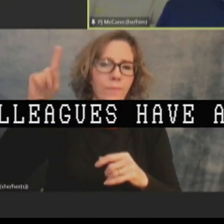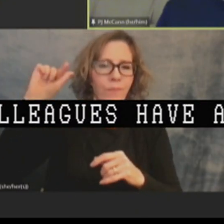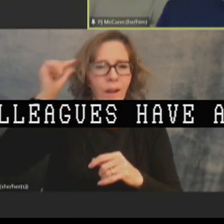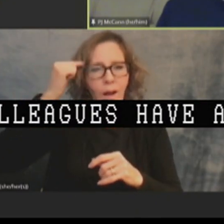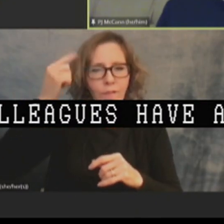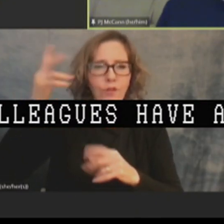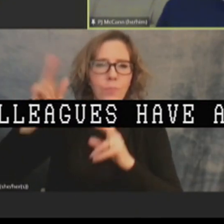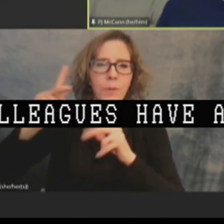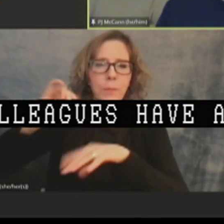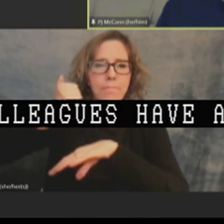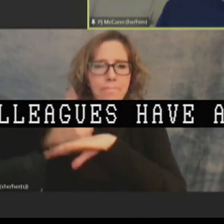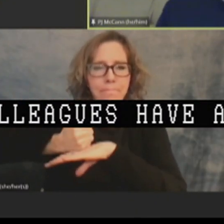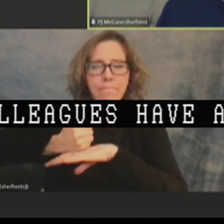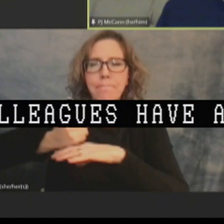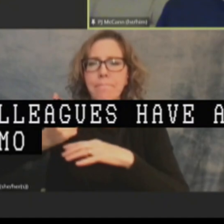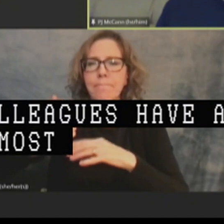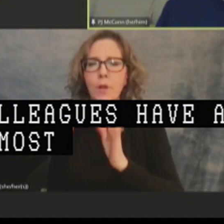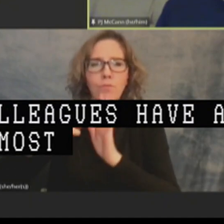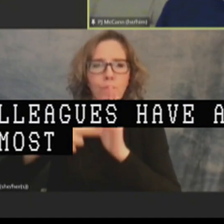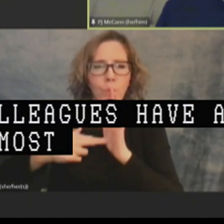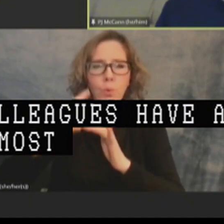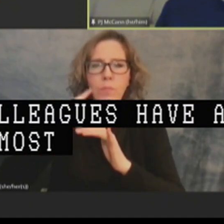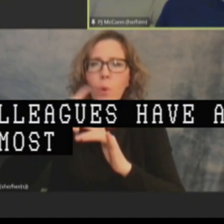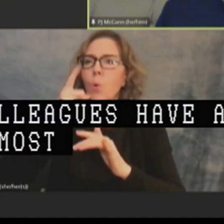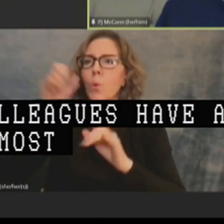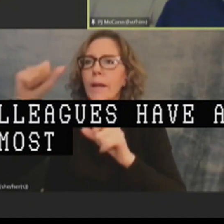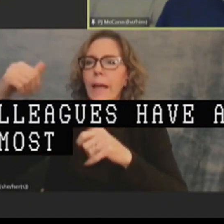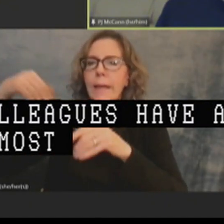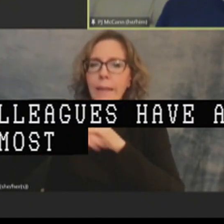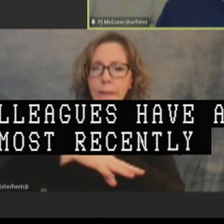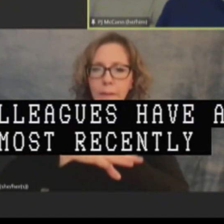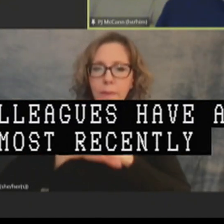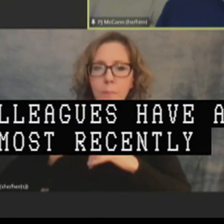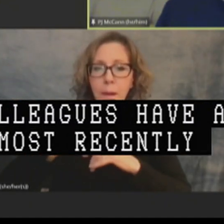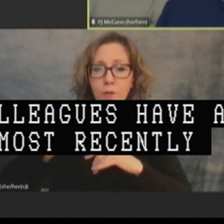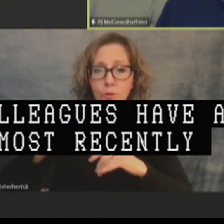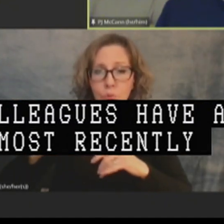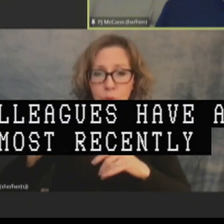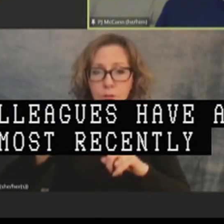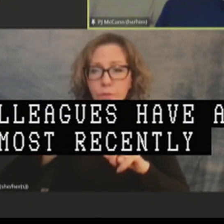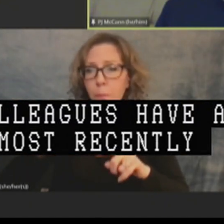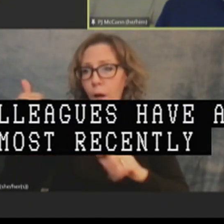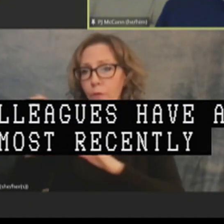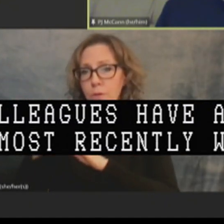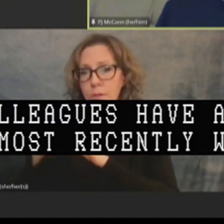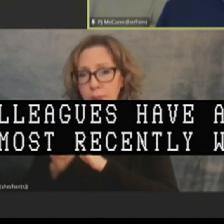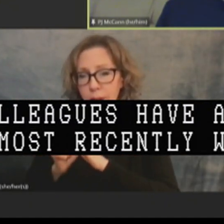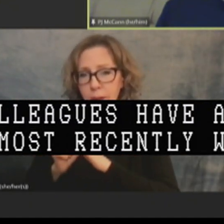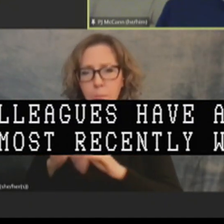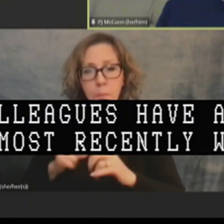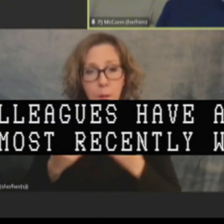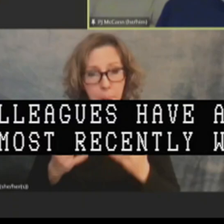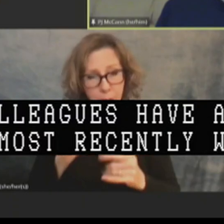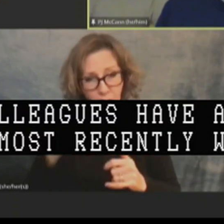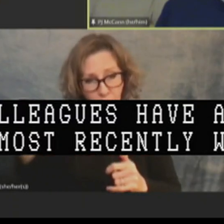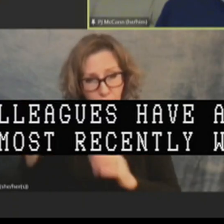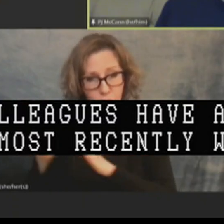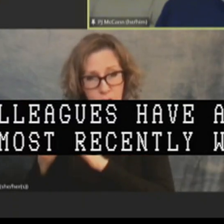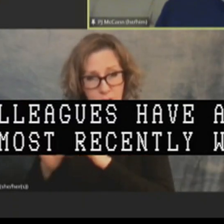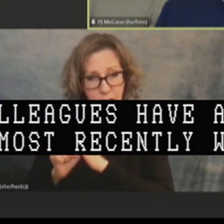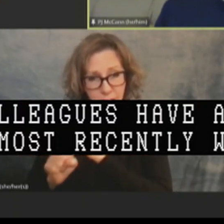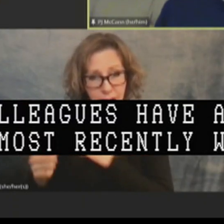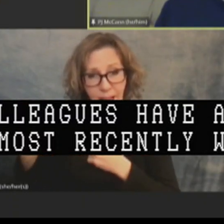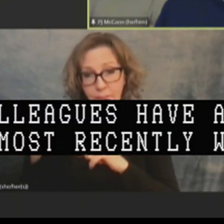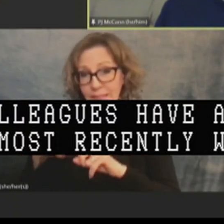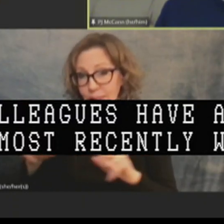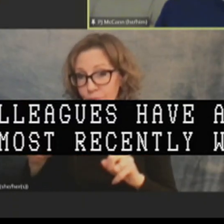another state, but I know for a fact that some other state, they have a different a vaccine card that looks different than the